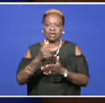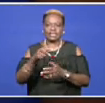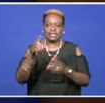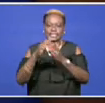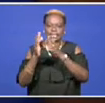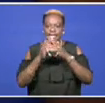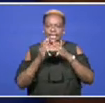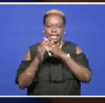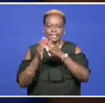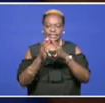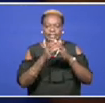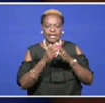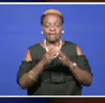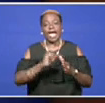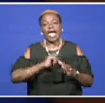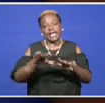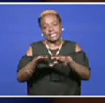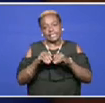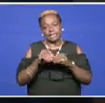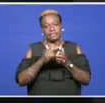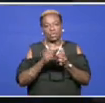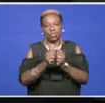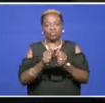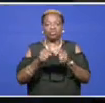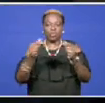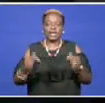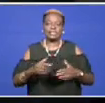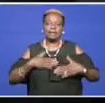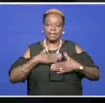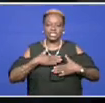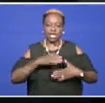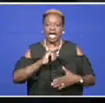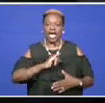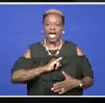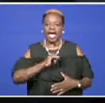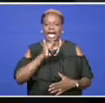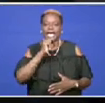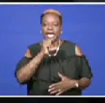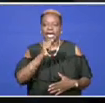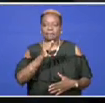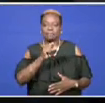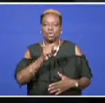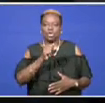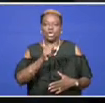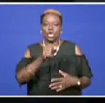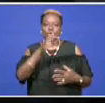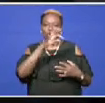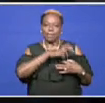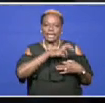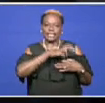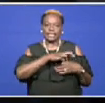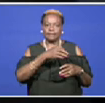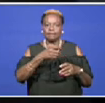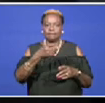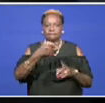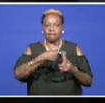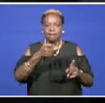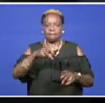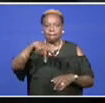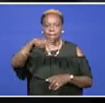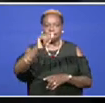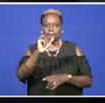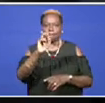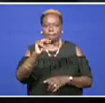being in Grandstand, I accept that with great pleasure. I am nominee for the Pinewood community. I work